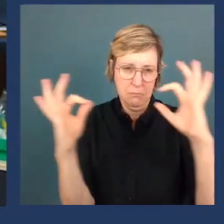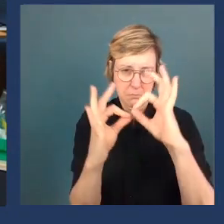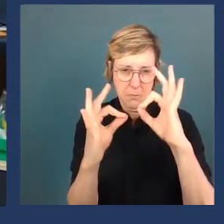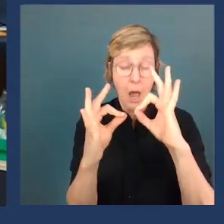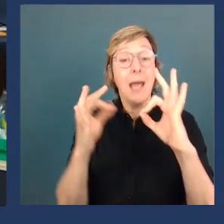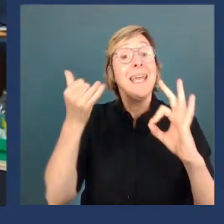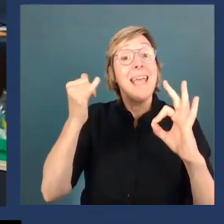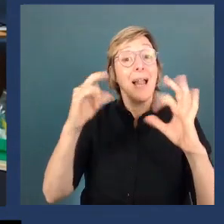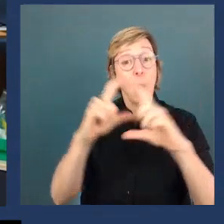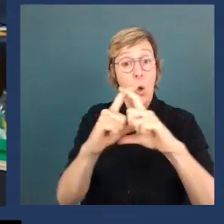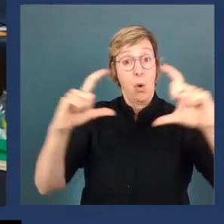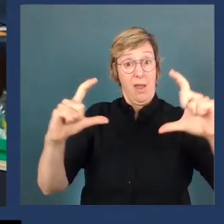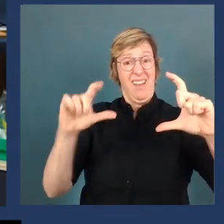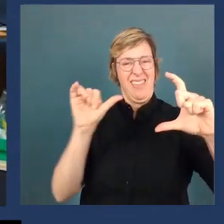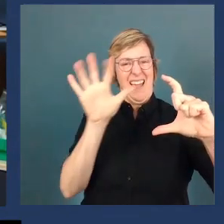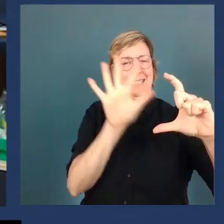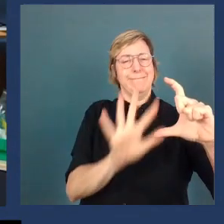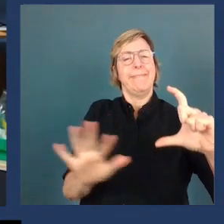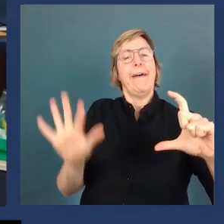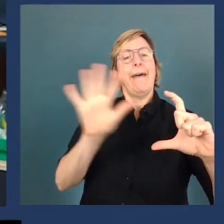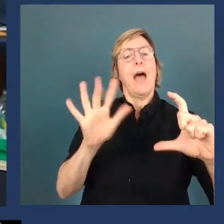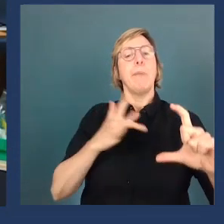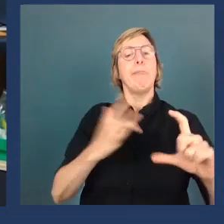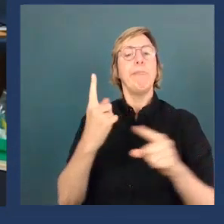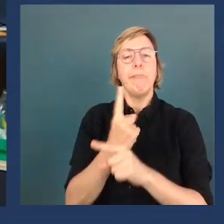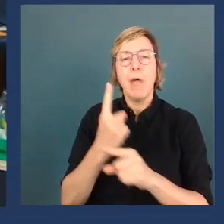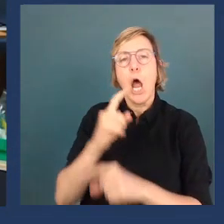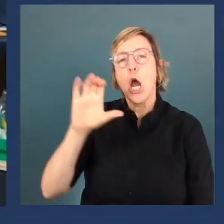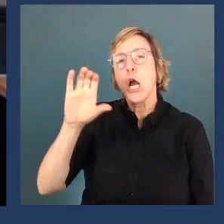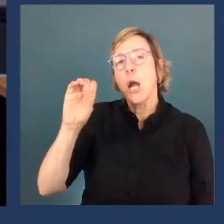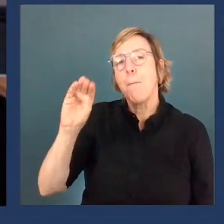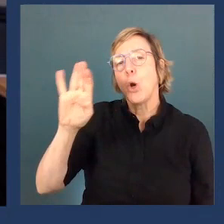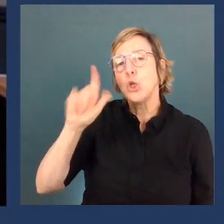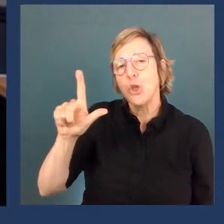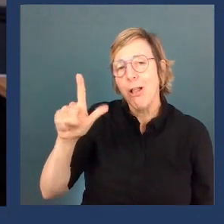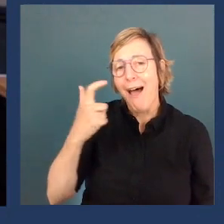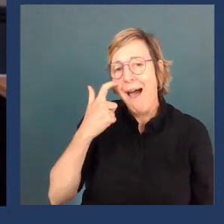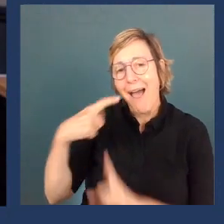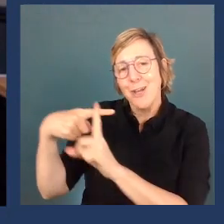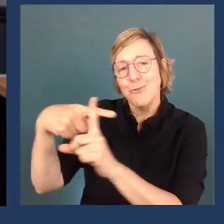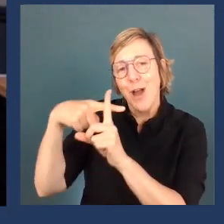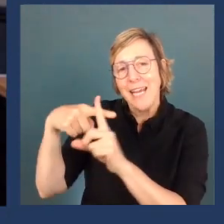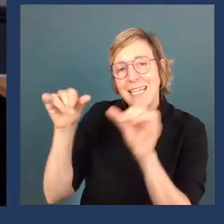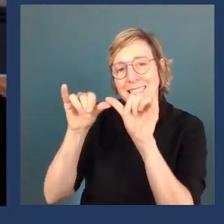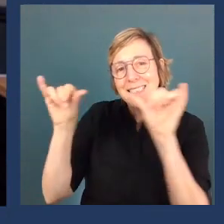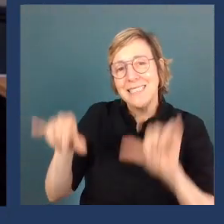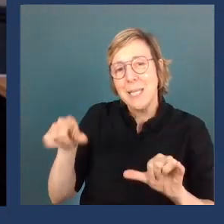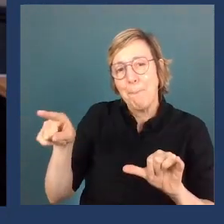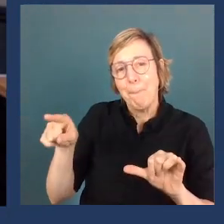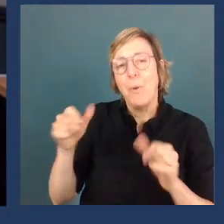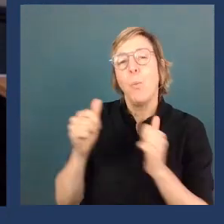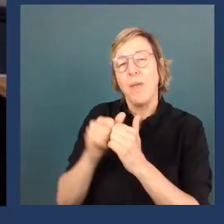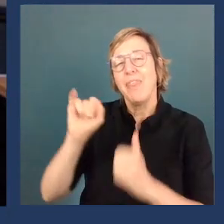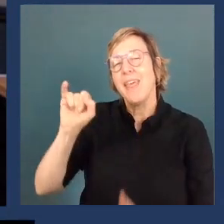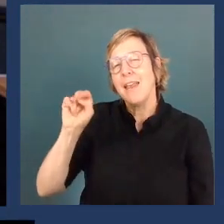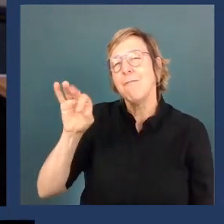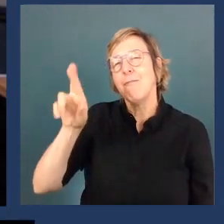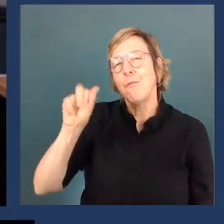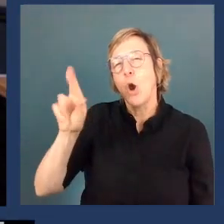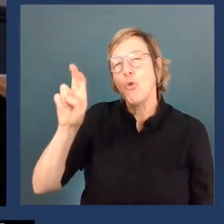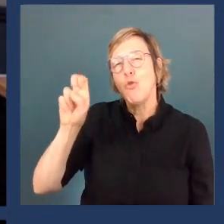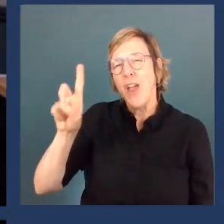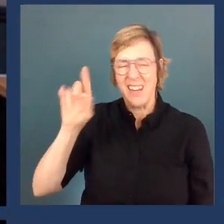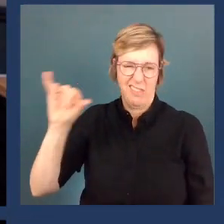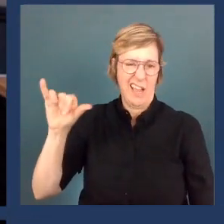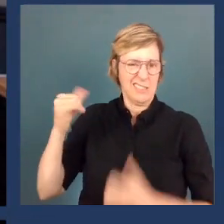indicates the range of where a commercial eye tracker indicates where he was looking. using infrared, which is the current state of the art for